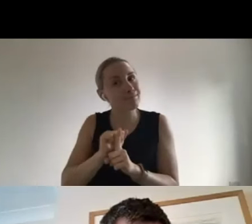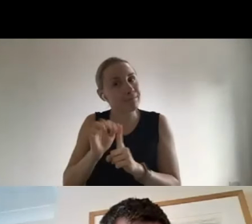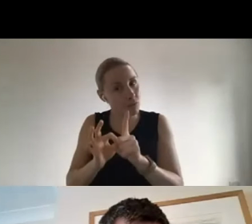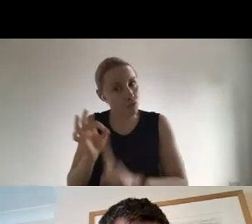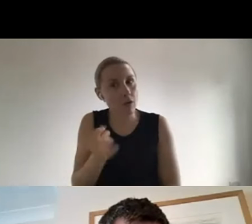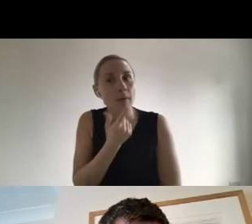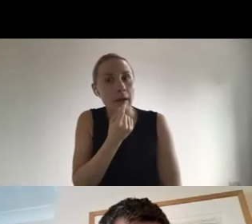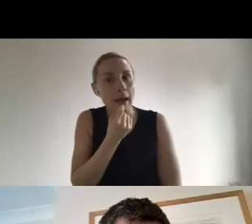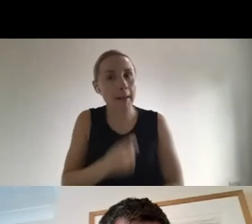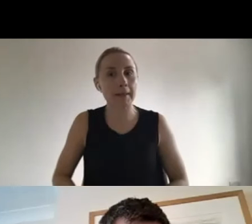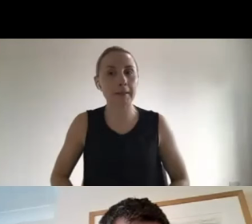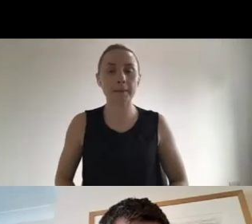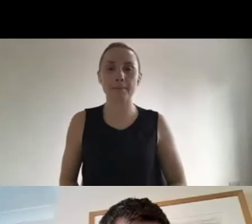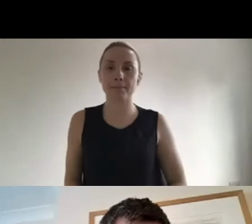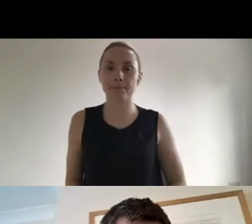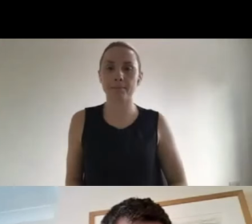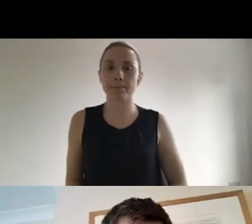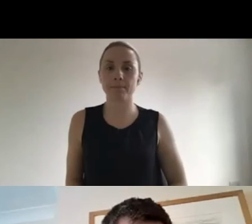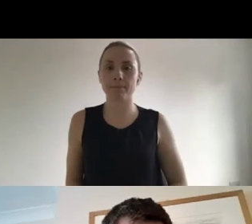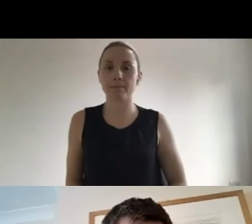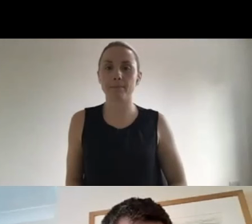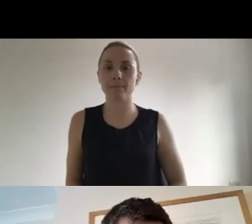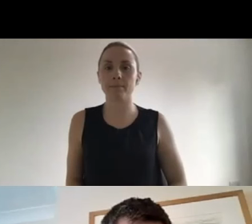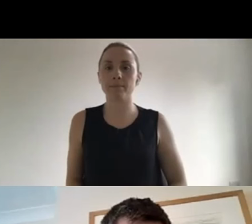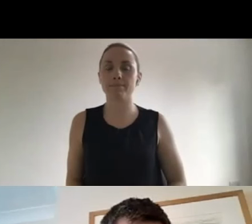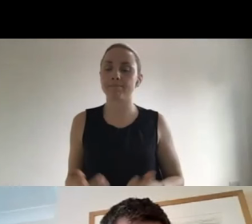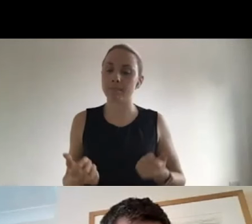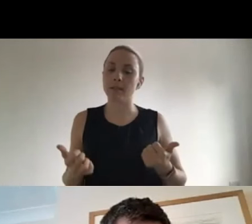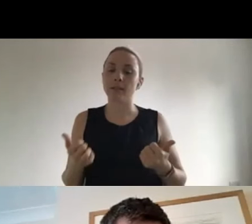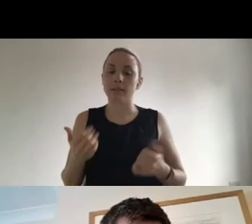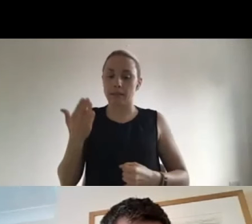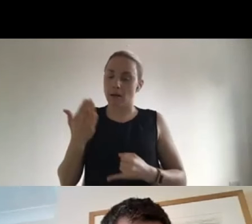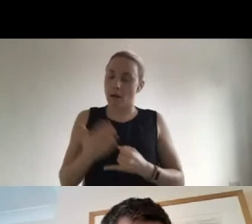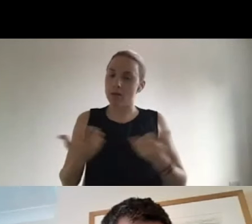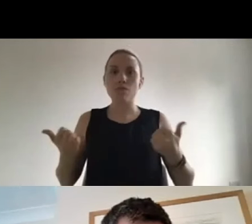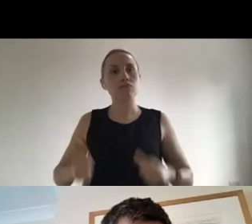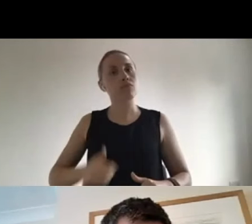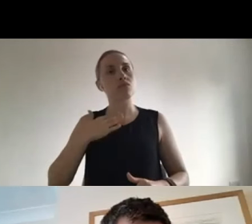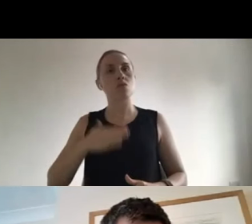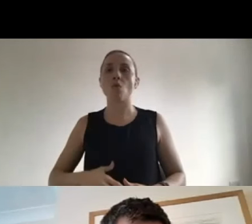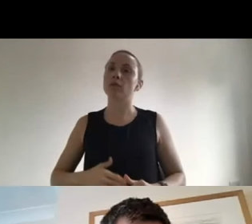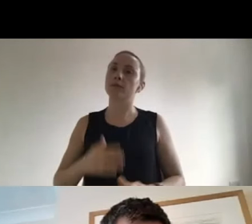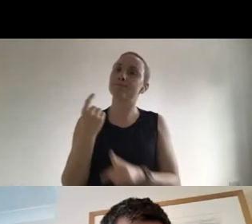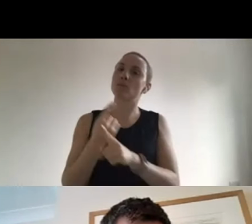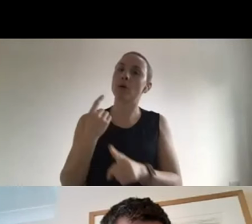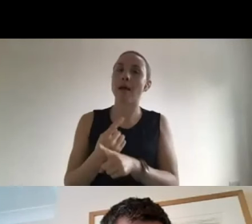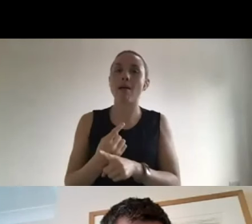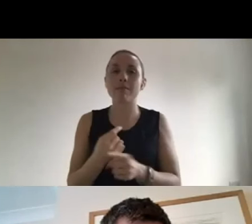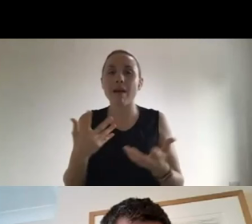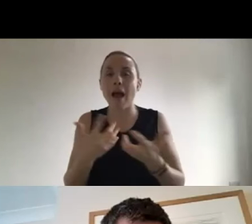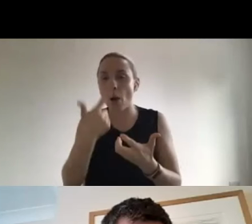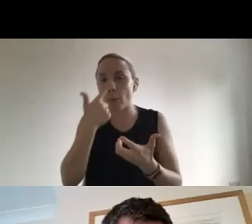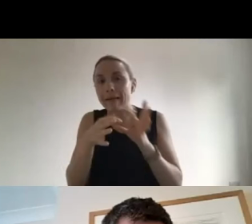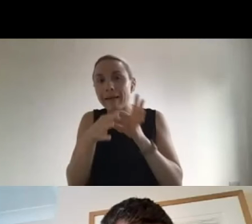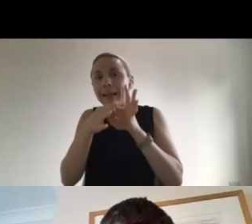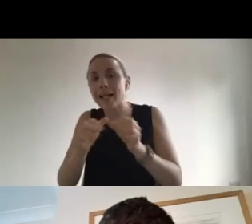Finally, I would like to illustrate how we can engage with the next generation of ENT surgeon